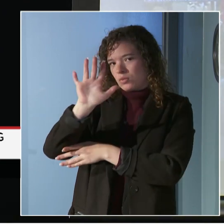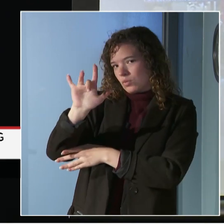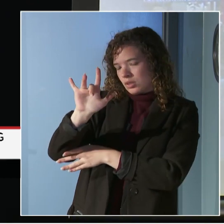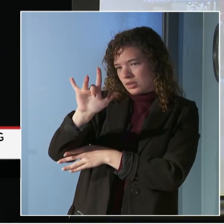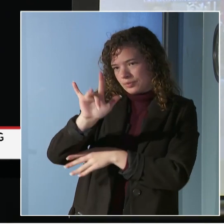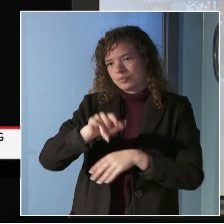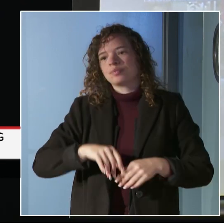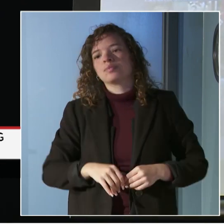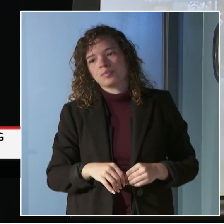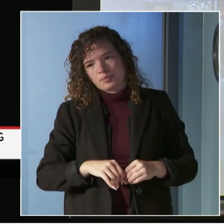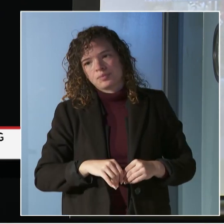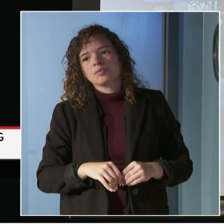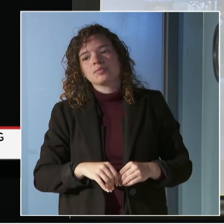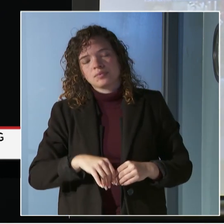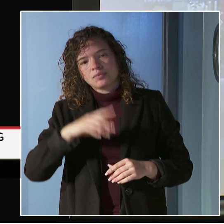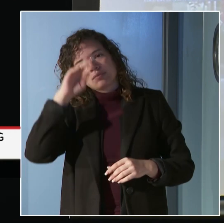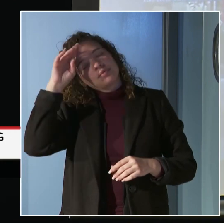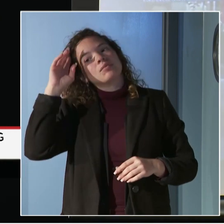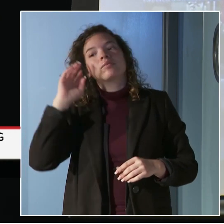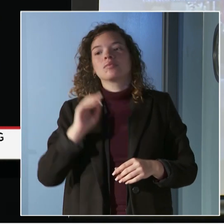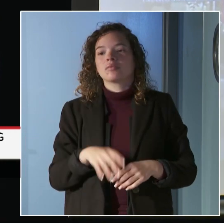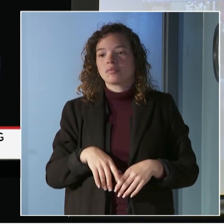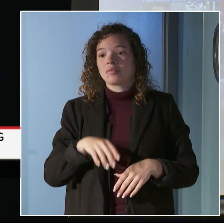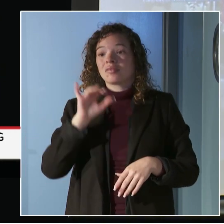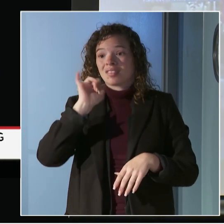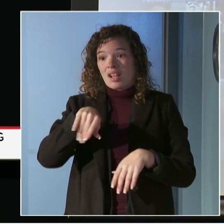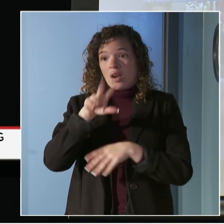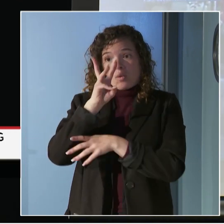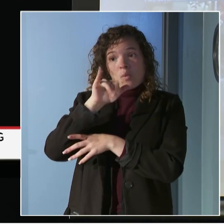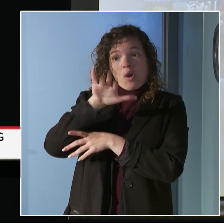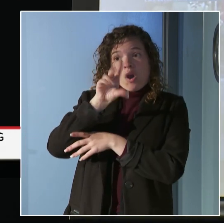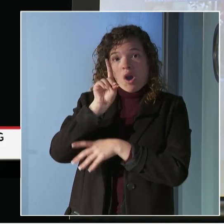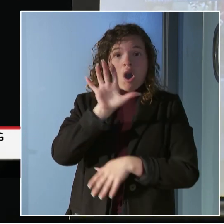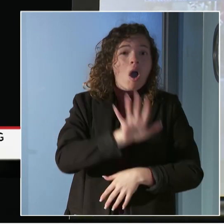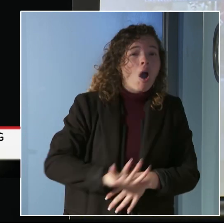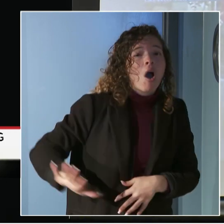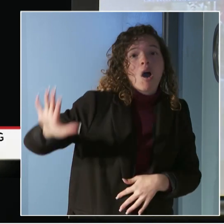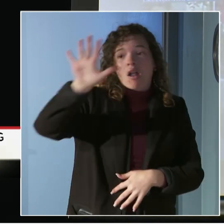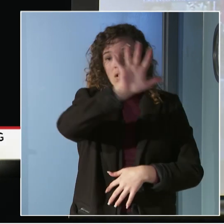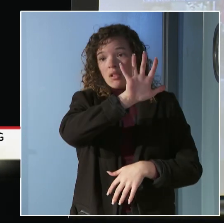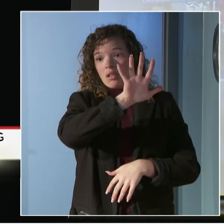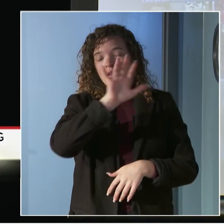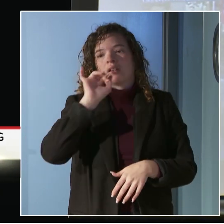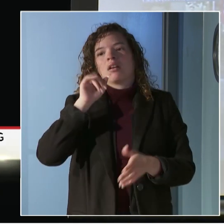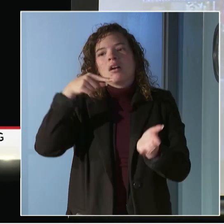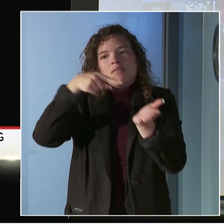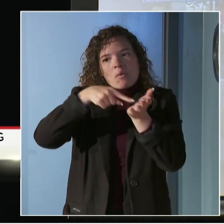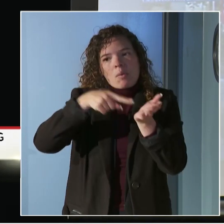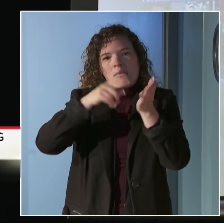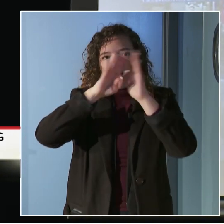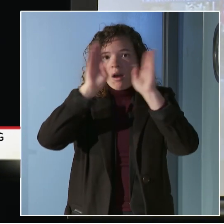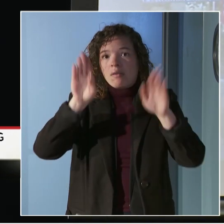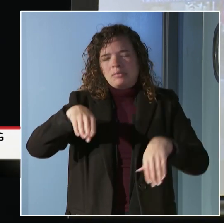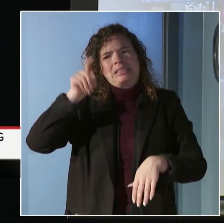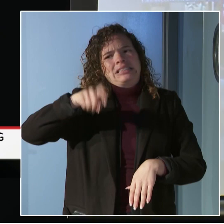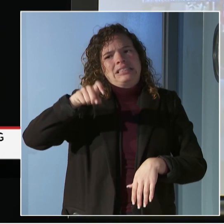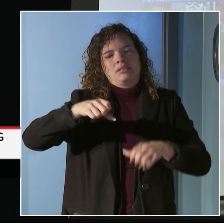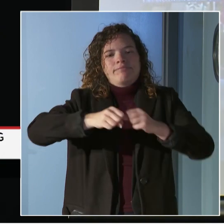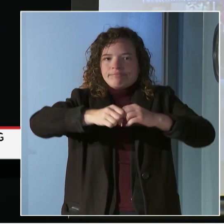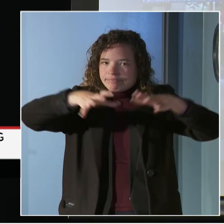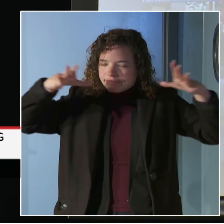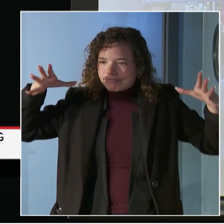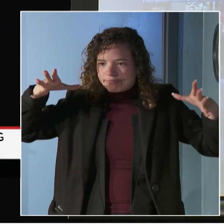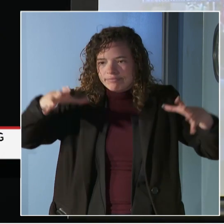wards, including our very own Ward 1. From January 2019 through July 2022,